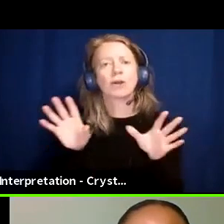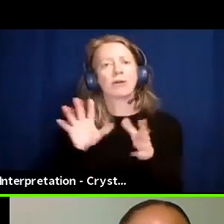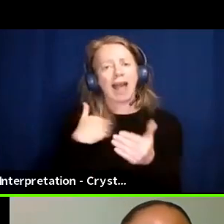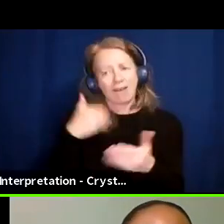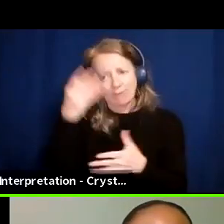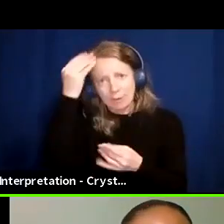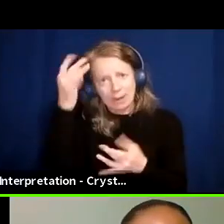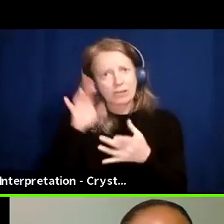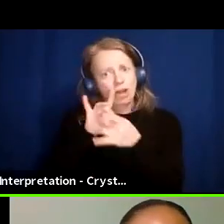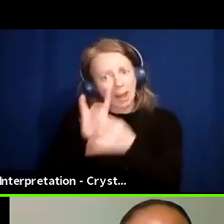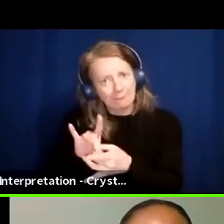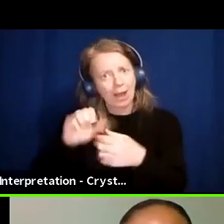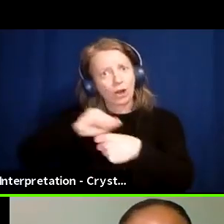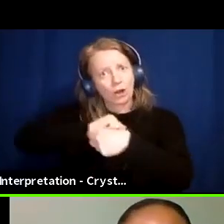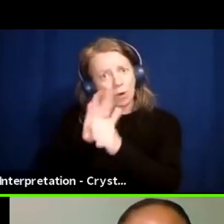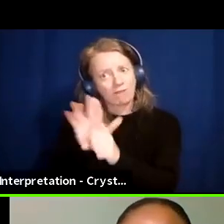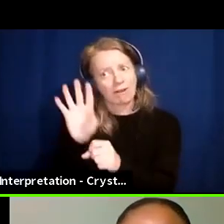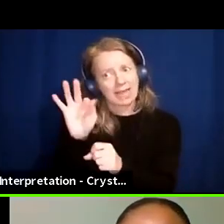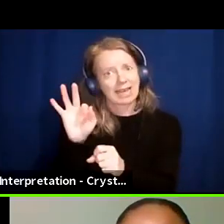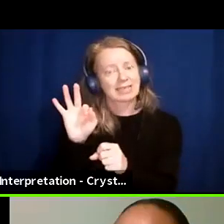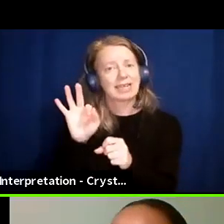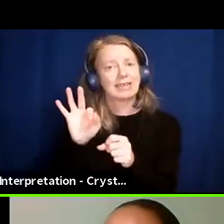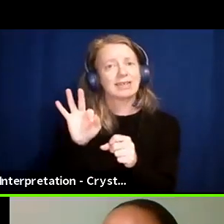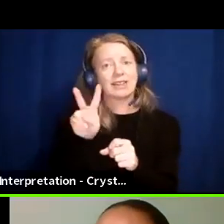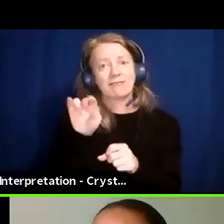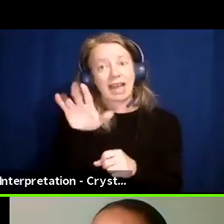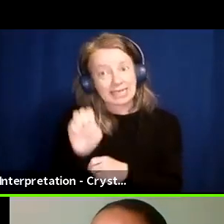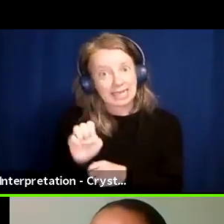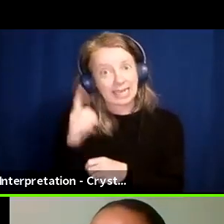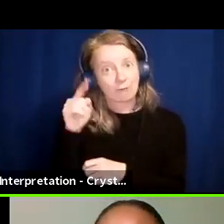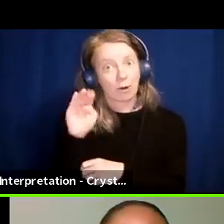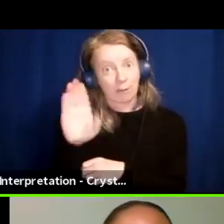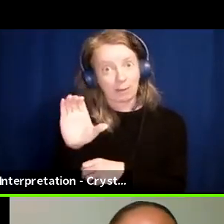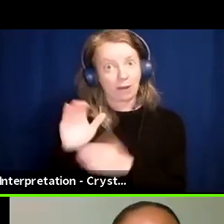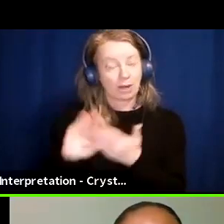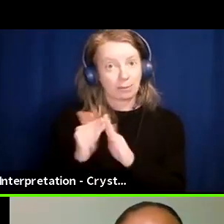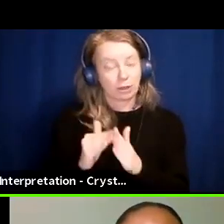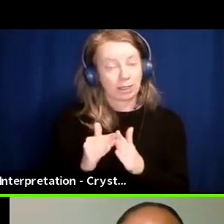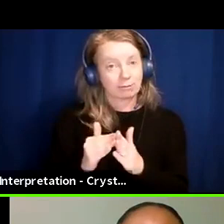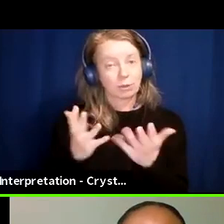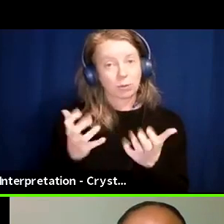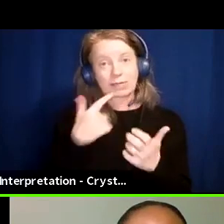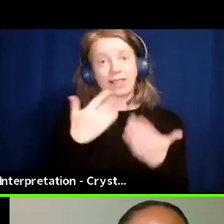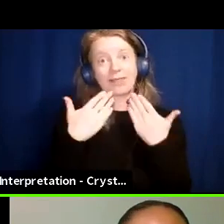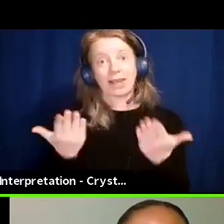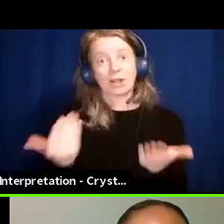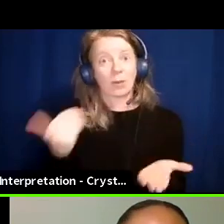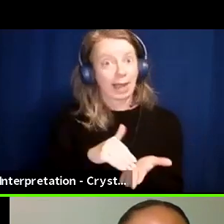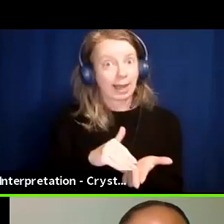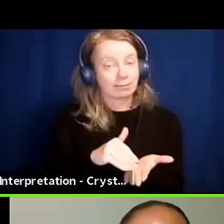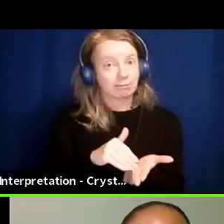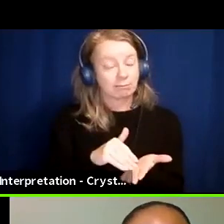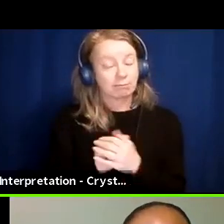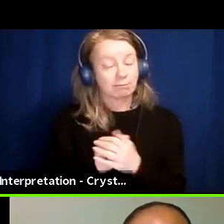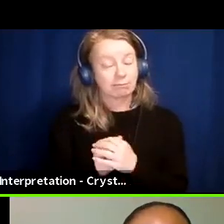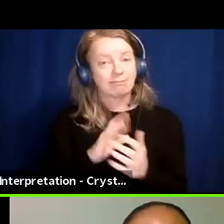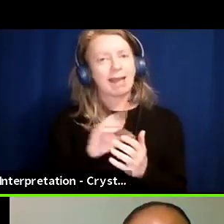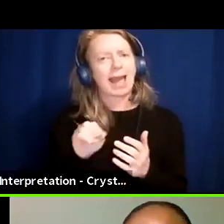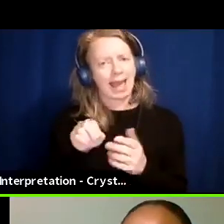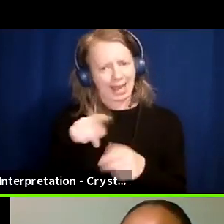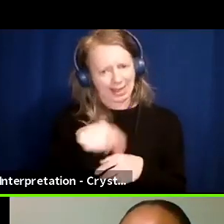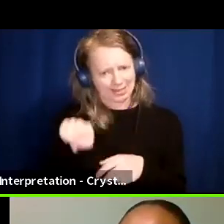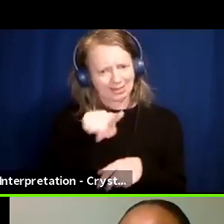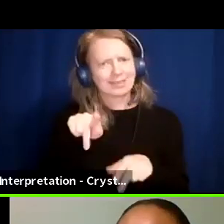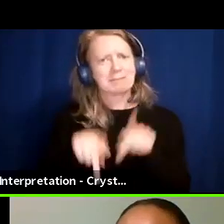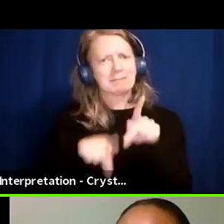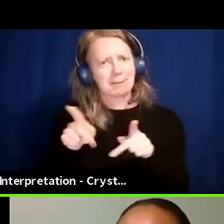COVID-19 vaccine for Buncombe County community. So we thank you again. And as the panelists said,